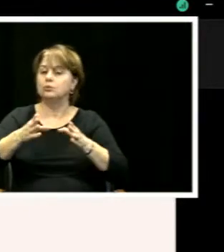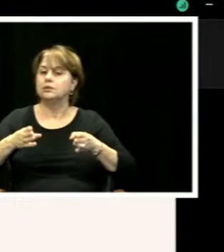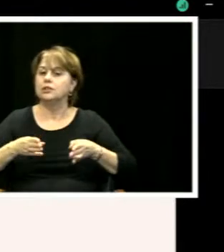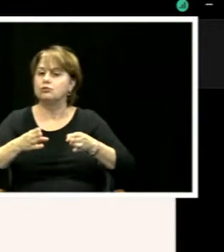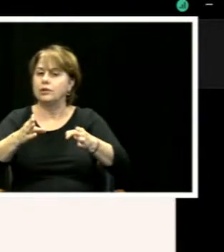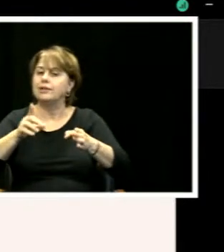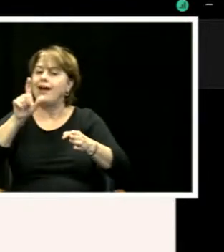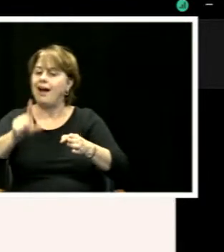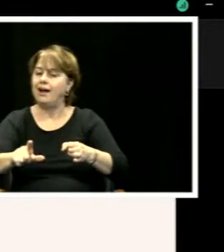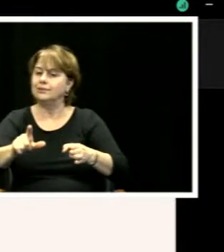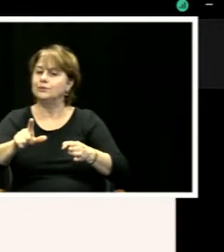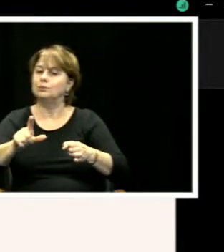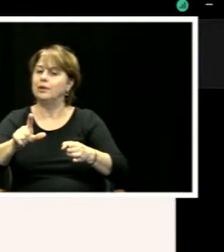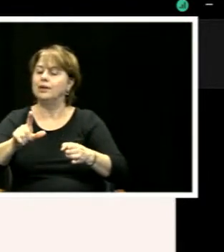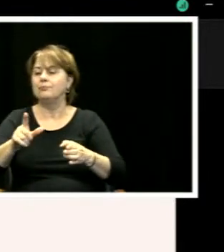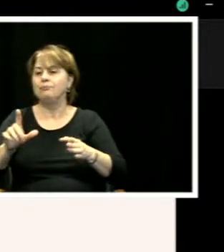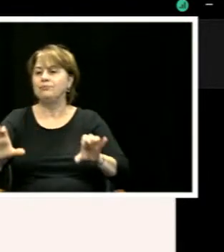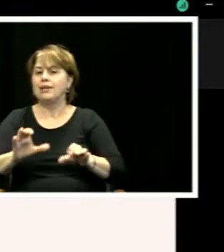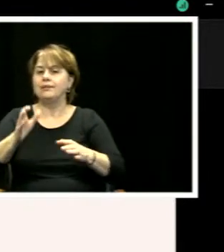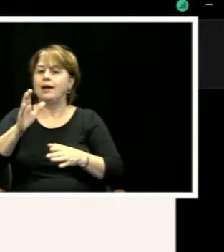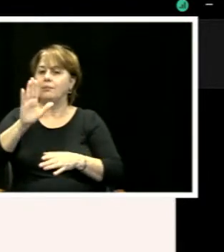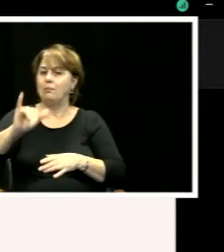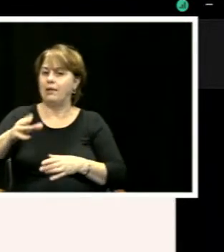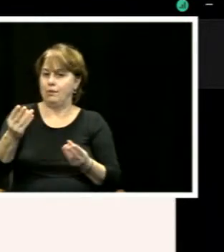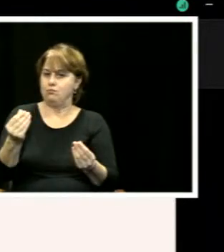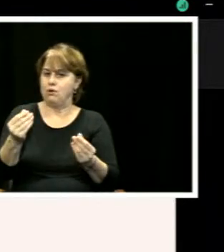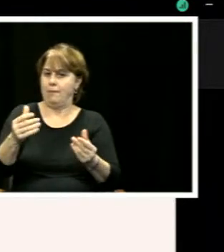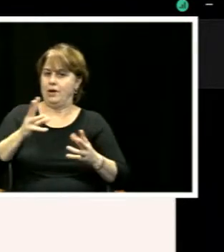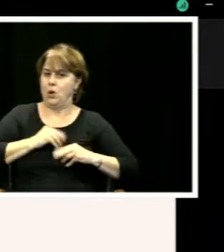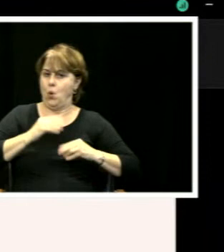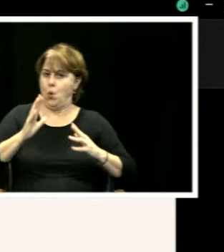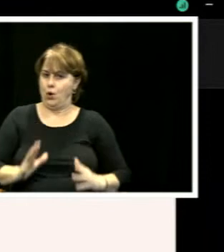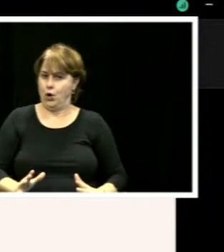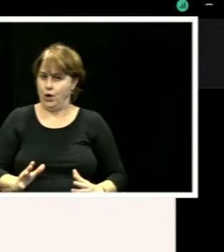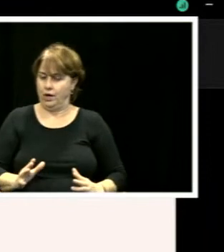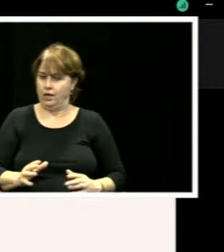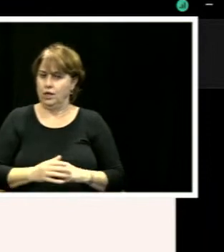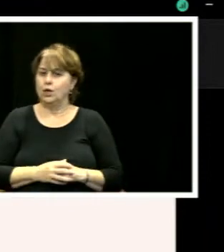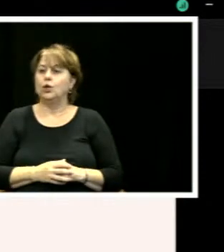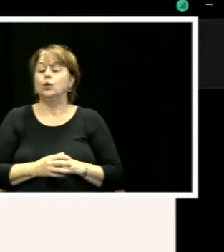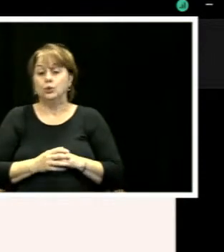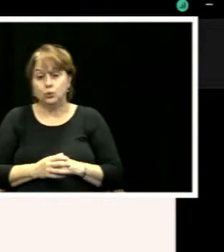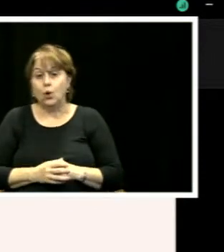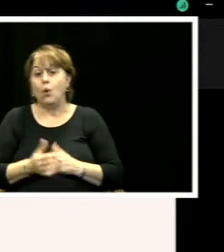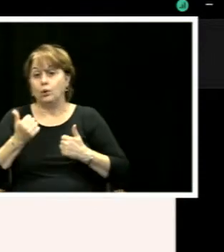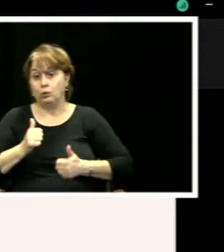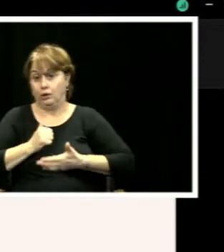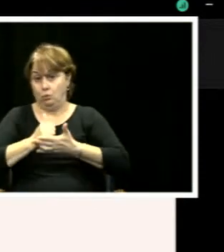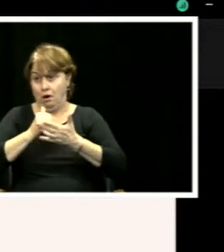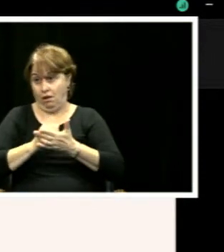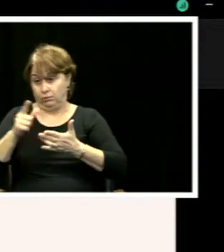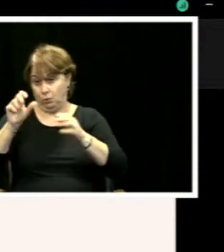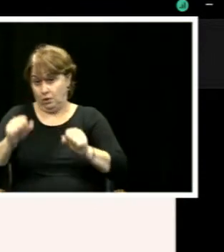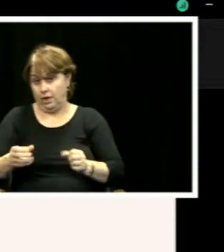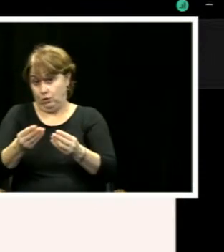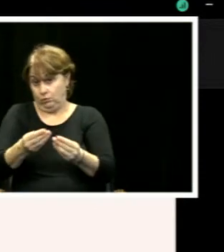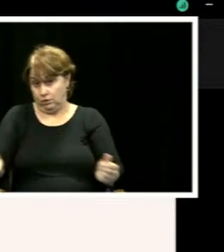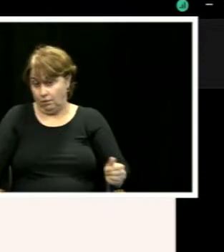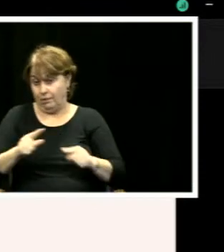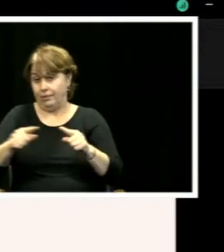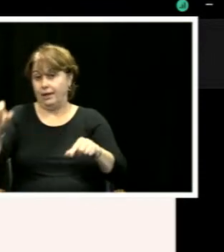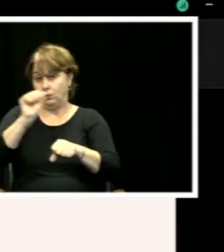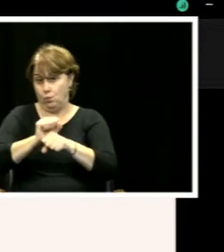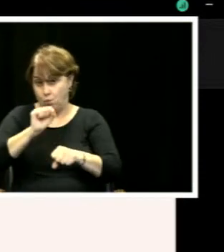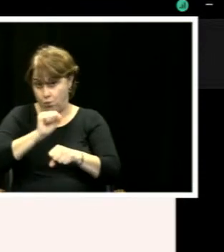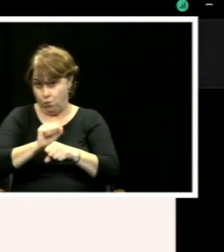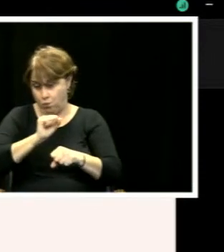We will leave connections to the property in order for it to be resolved so that you can resolve it, but that actual work would need to be done in coordination